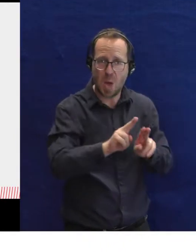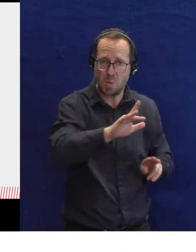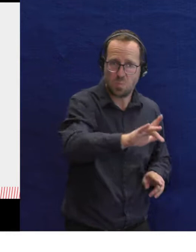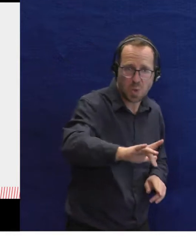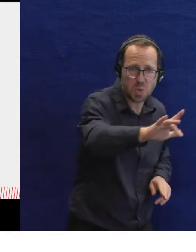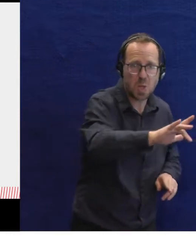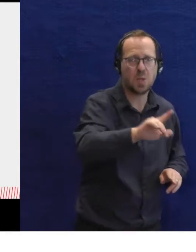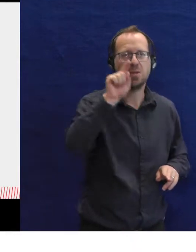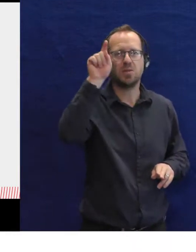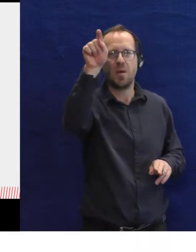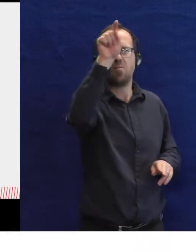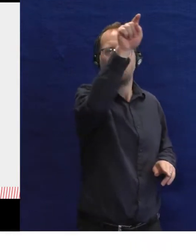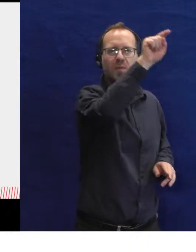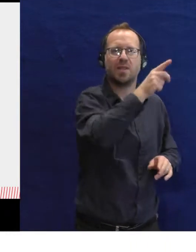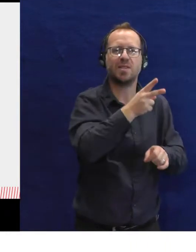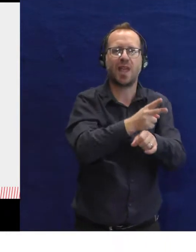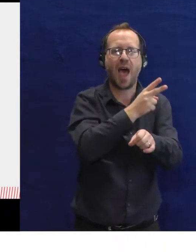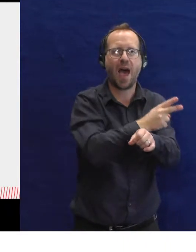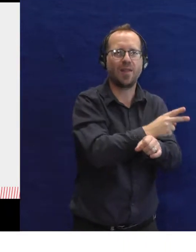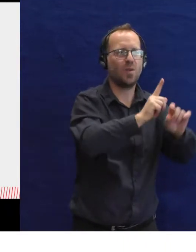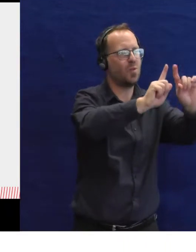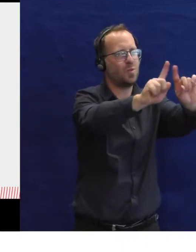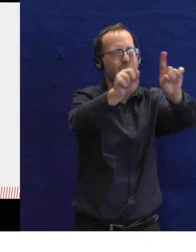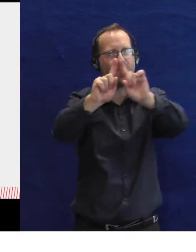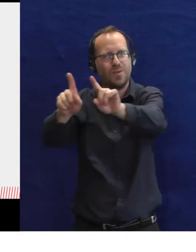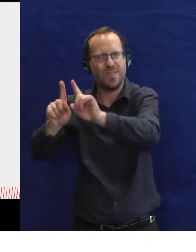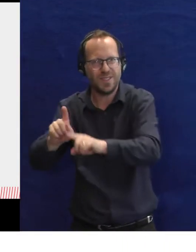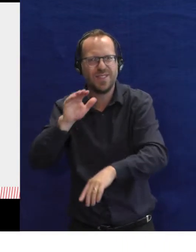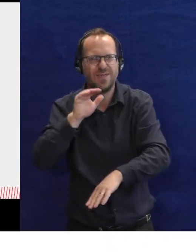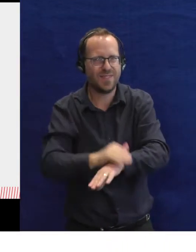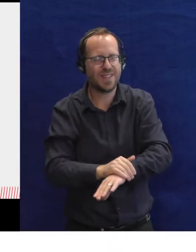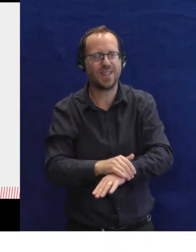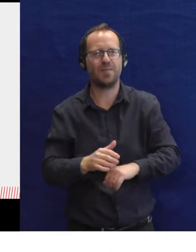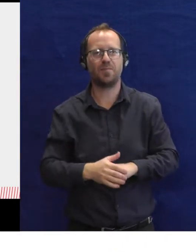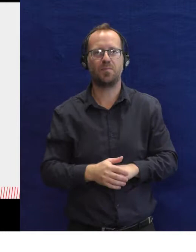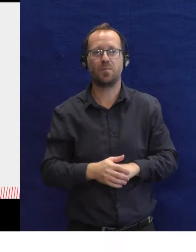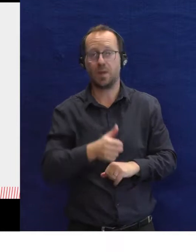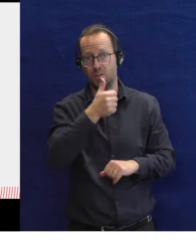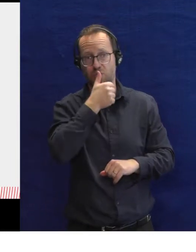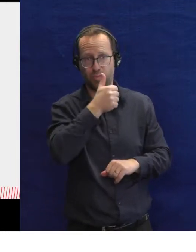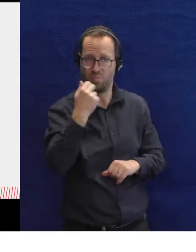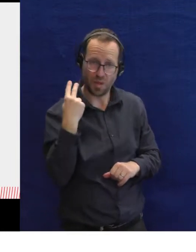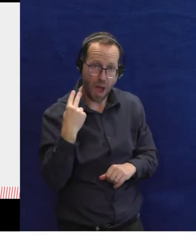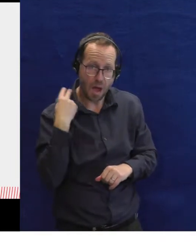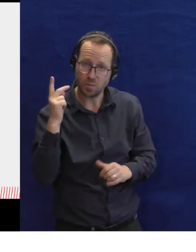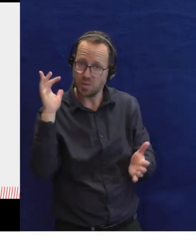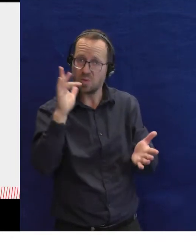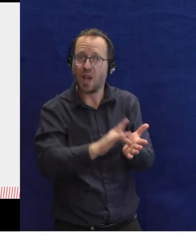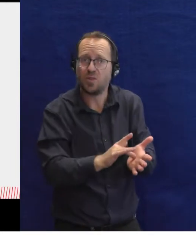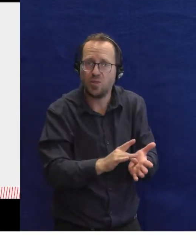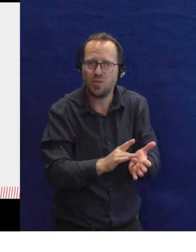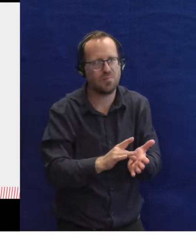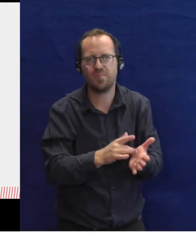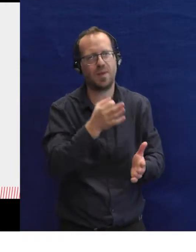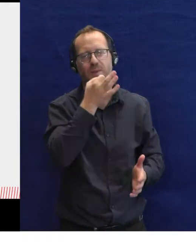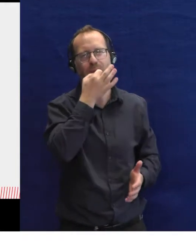way. So you can't just create audio descriptions in English translated by a language translator and expect that